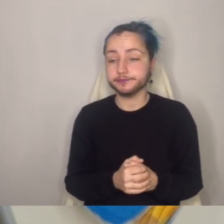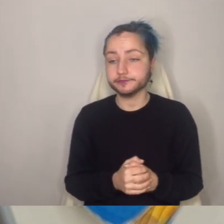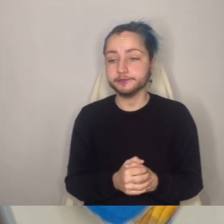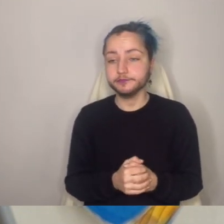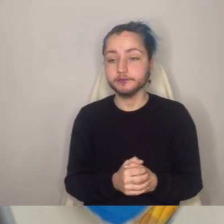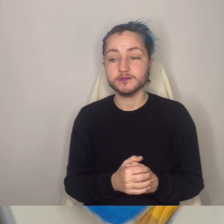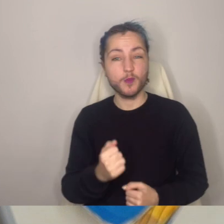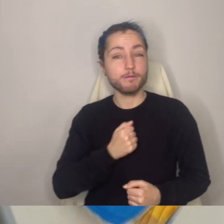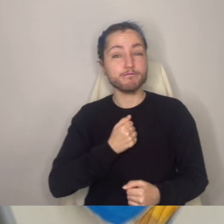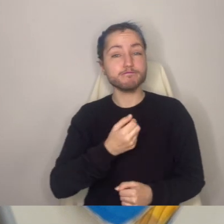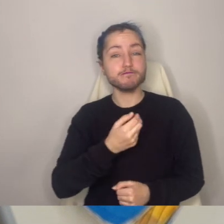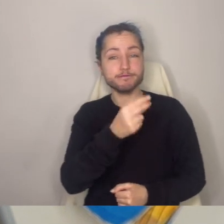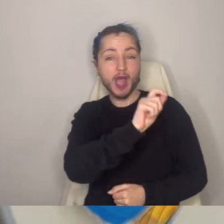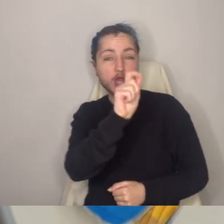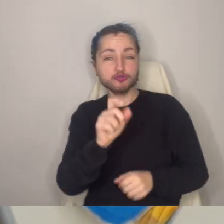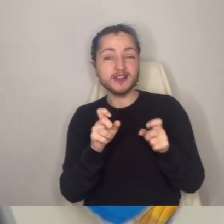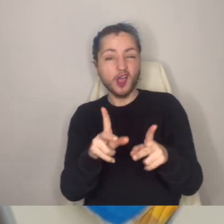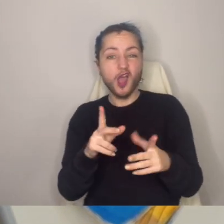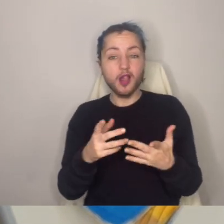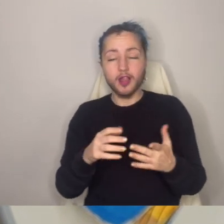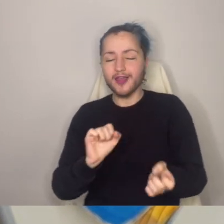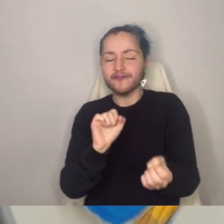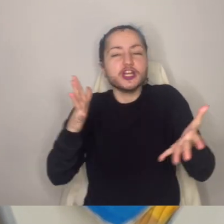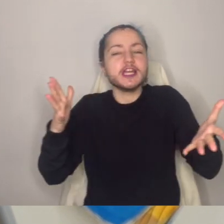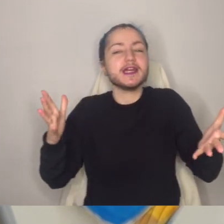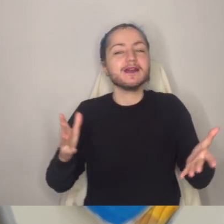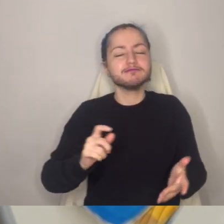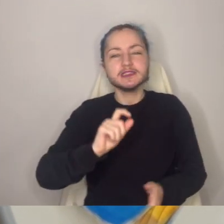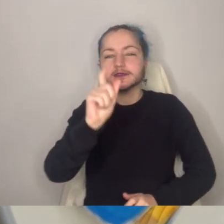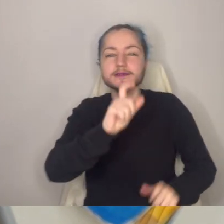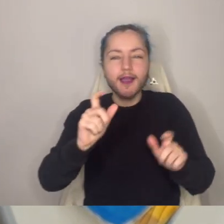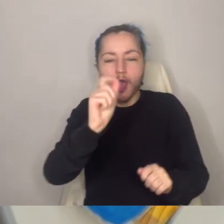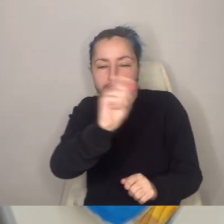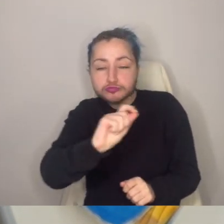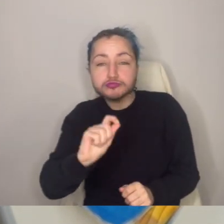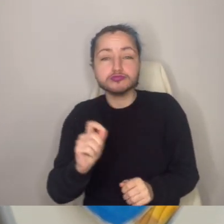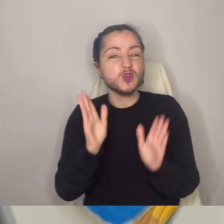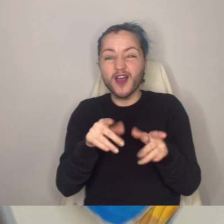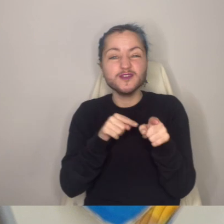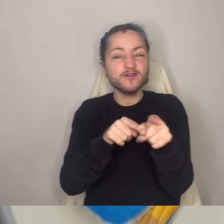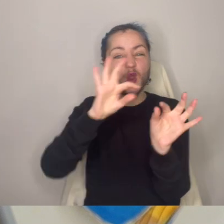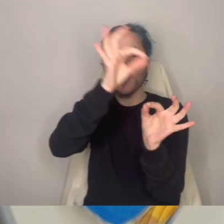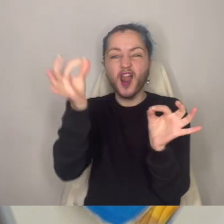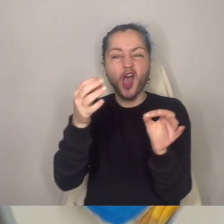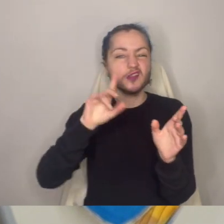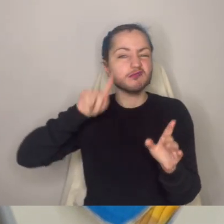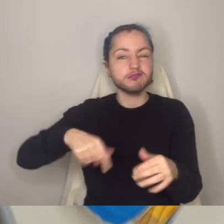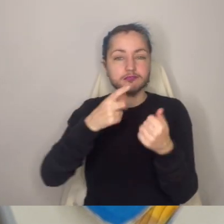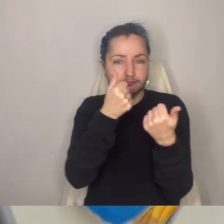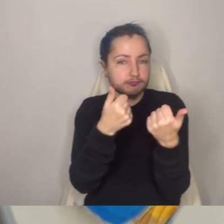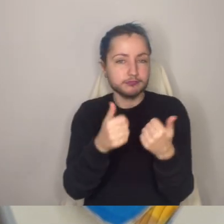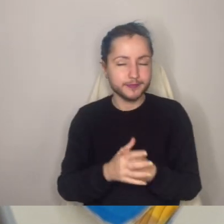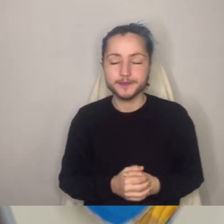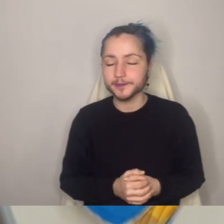So I draw in a way that's very free, just colouring in. Doesn't necessarily have to be in the lines.